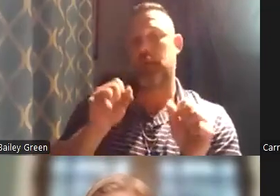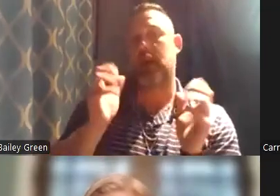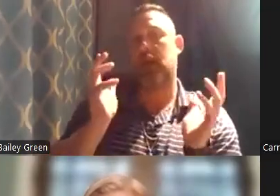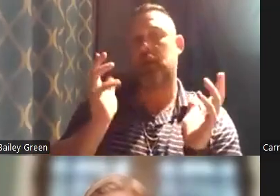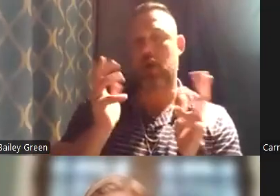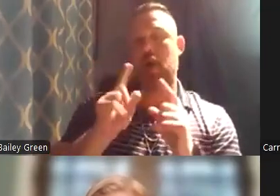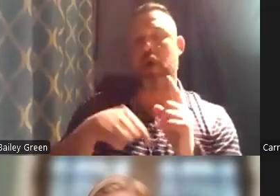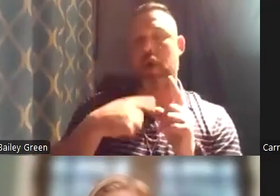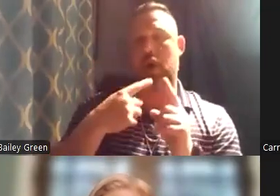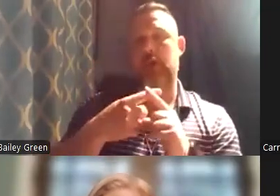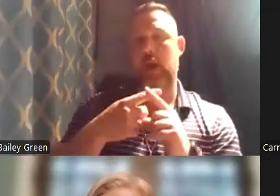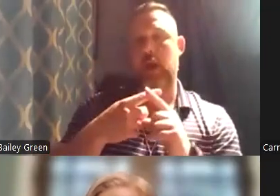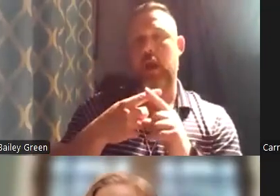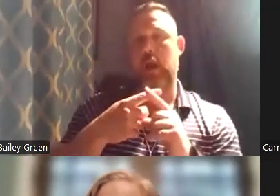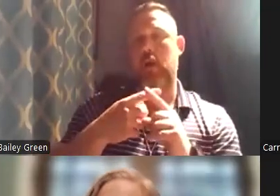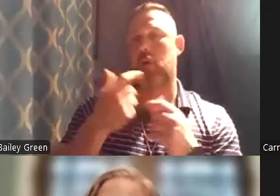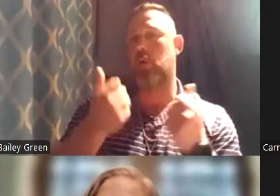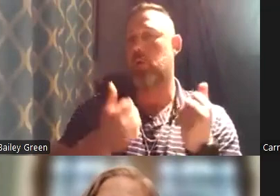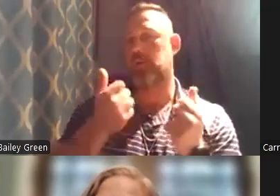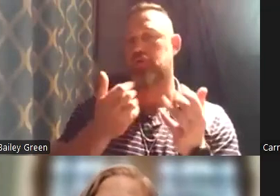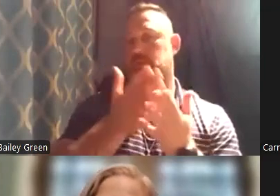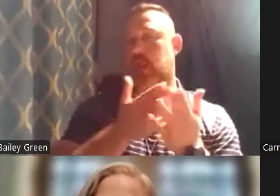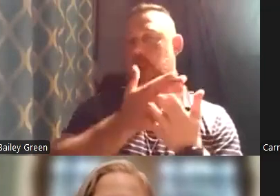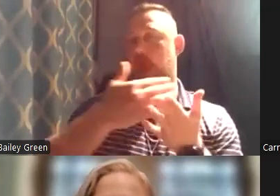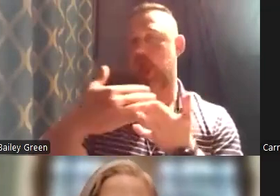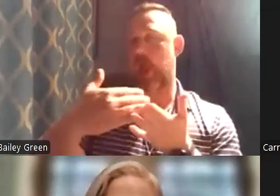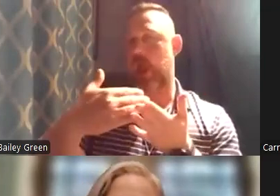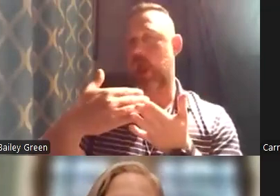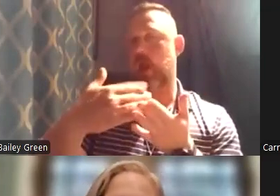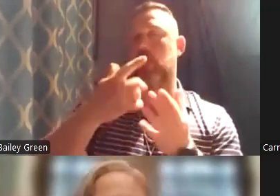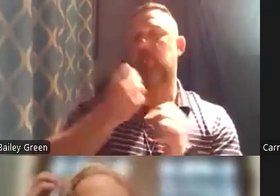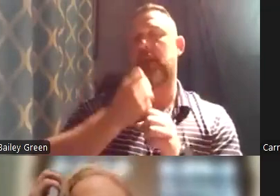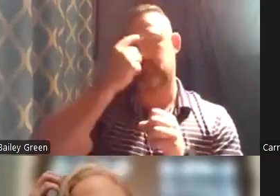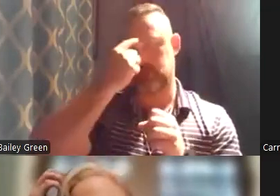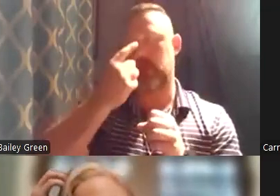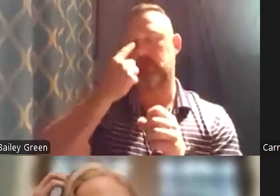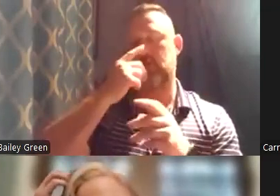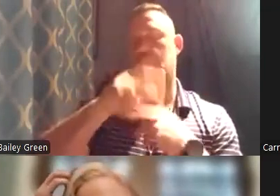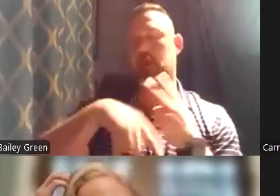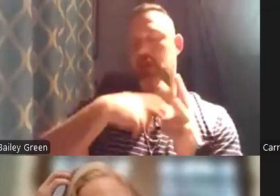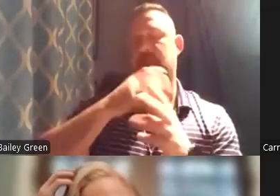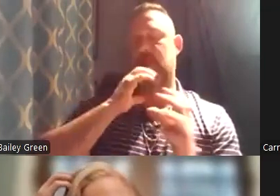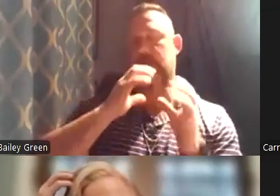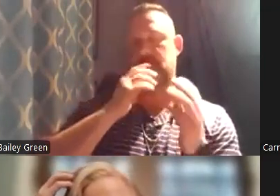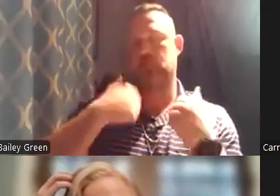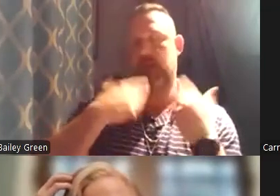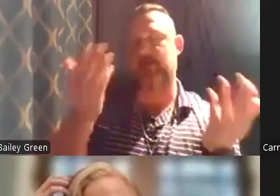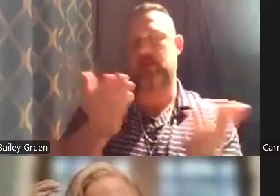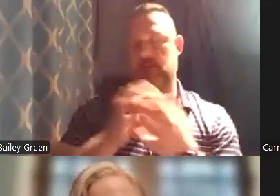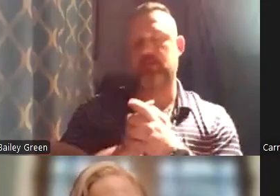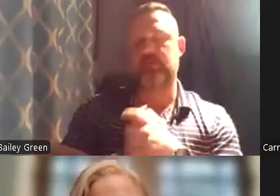about which slice of that we think would make the most sense for the kind of conversations we have here at this